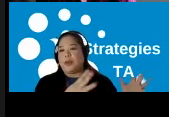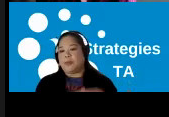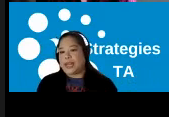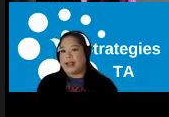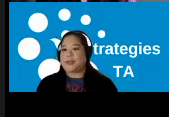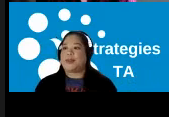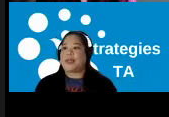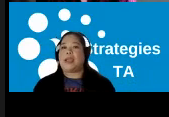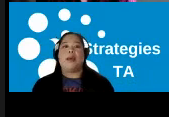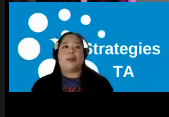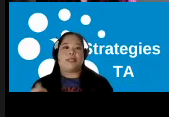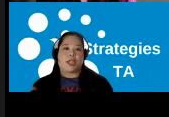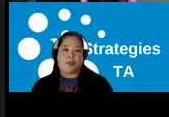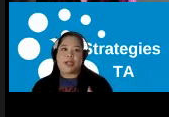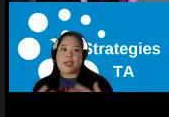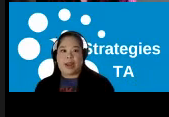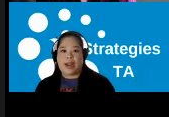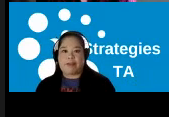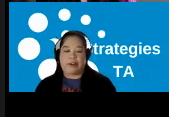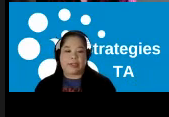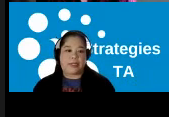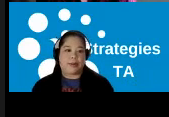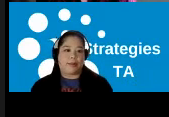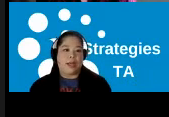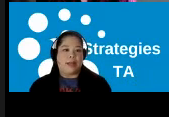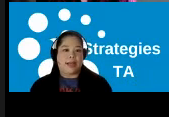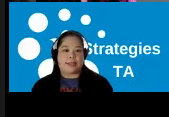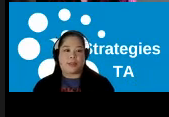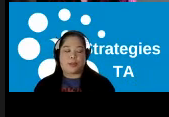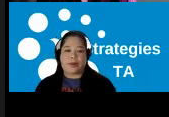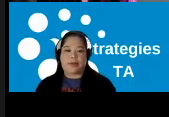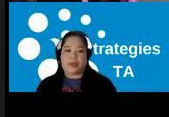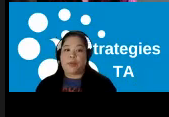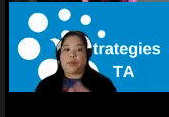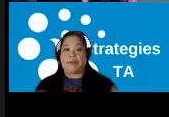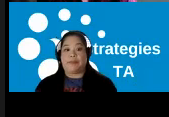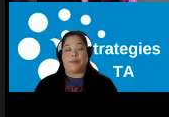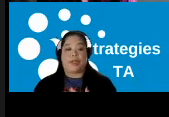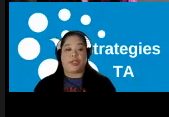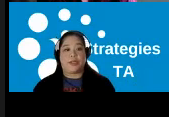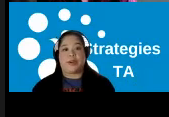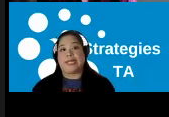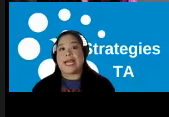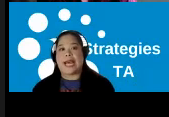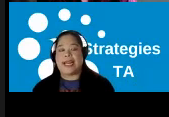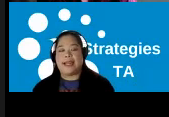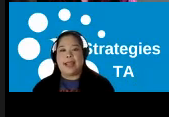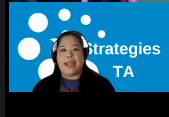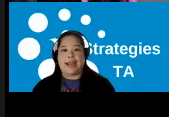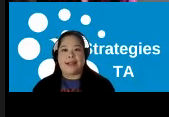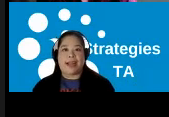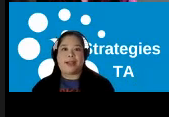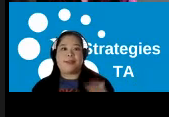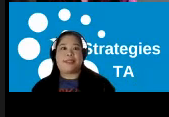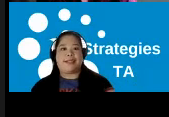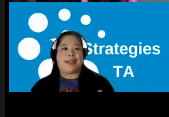prevention planning council thing, but as a community-wide effort. So that's sort of, the way that prevention is starting to head.